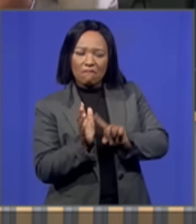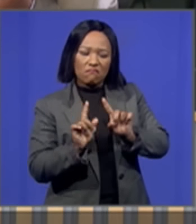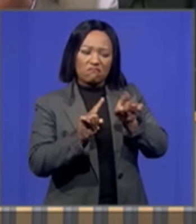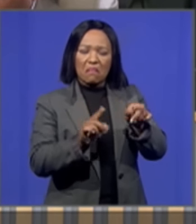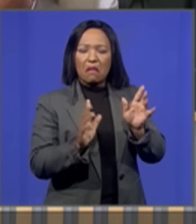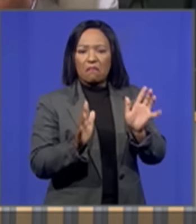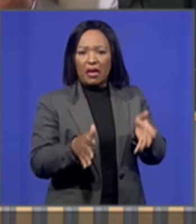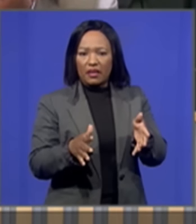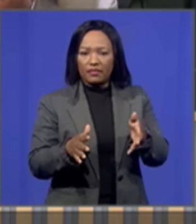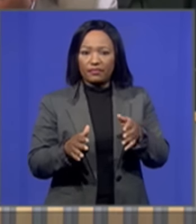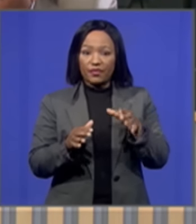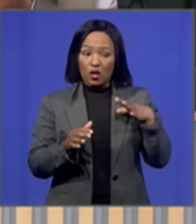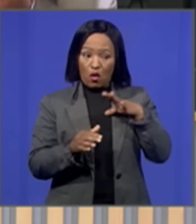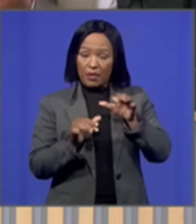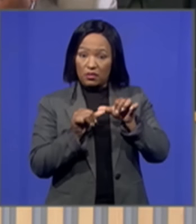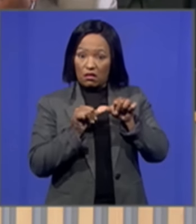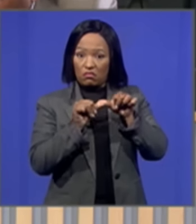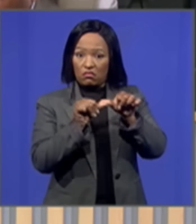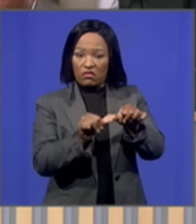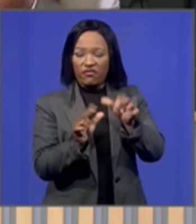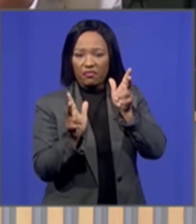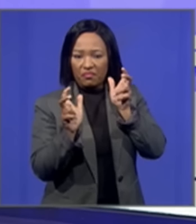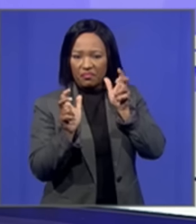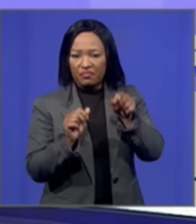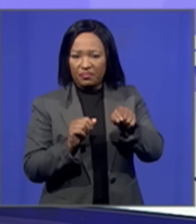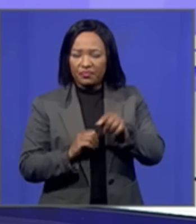Dithetso tsa komishene di a tswelela.